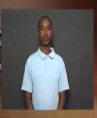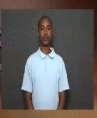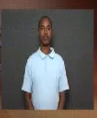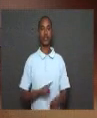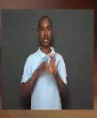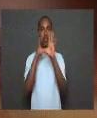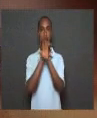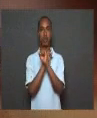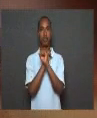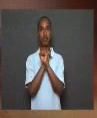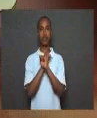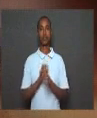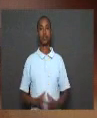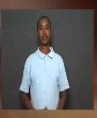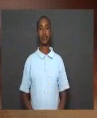Time's up.